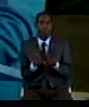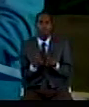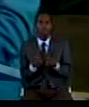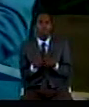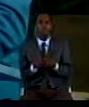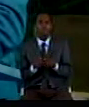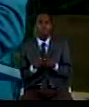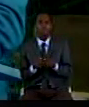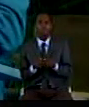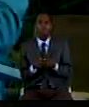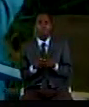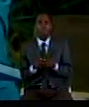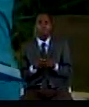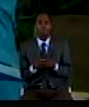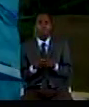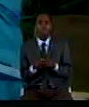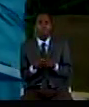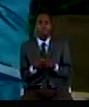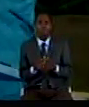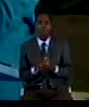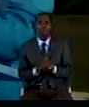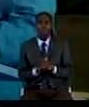legs we out tonight.